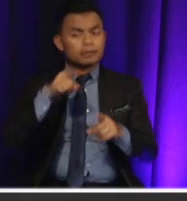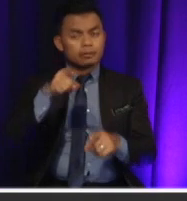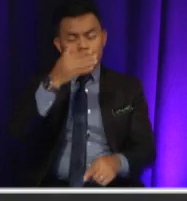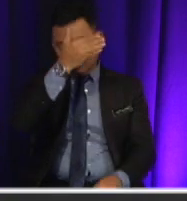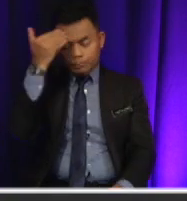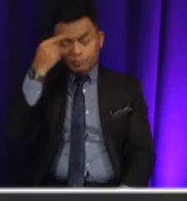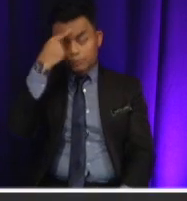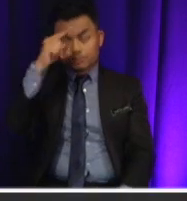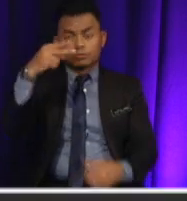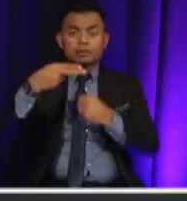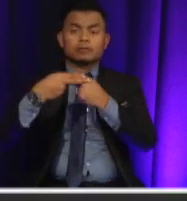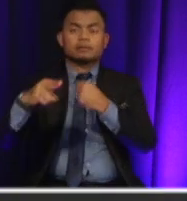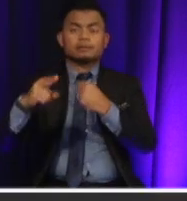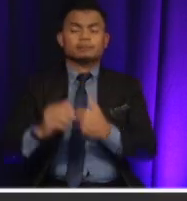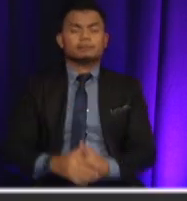send.